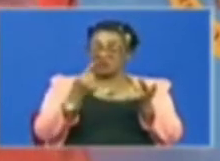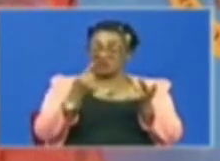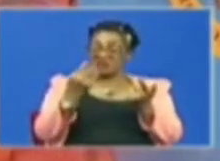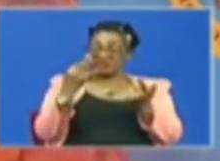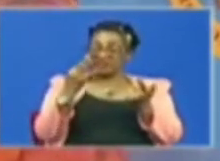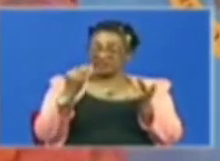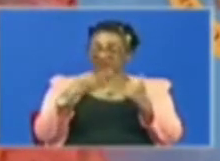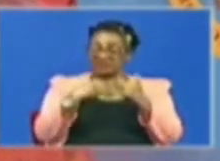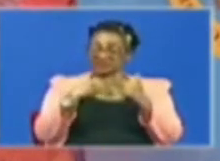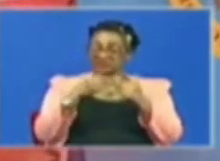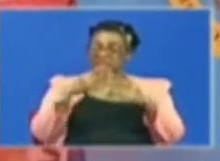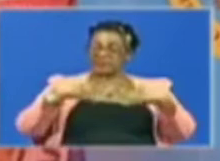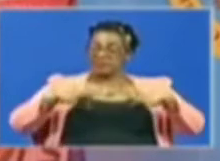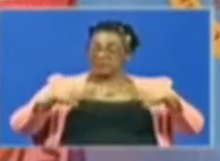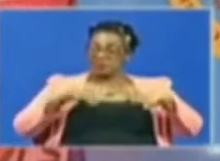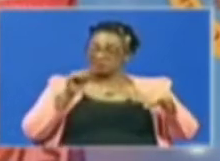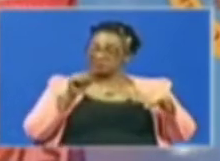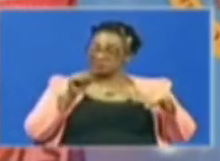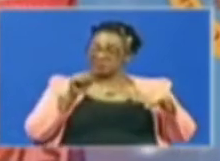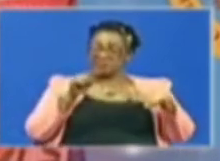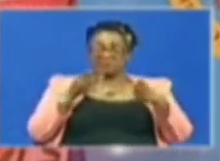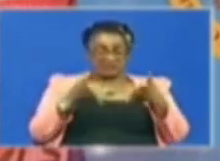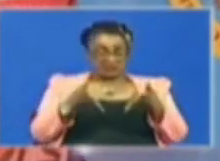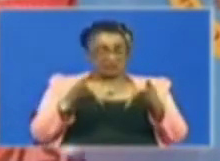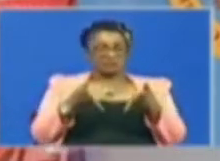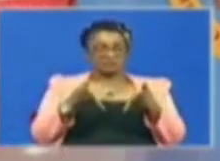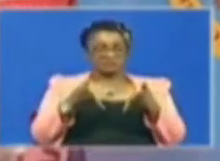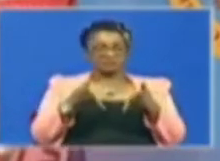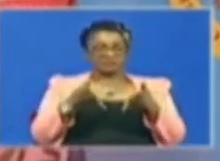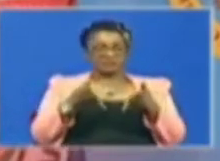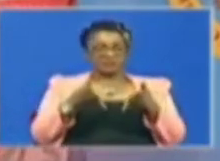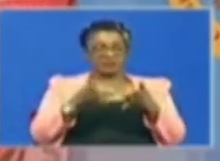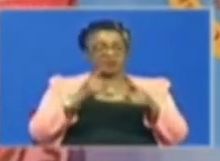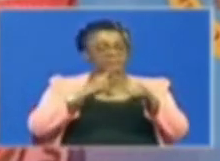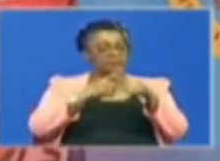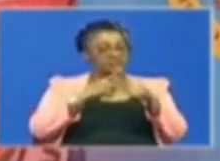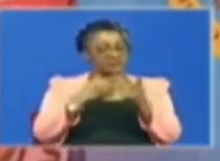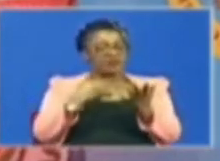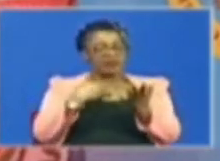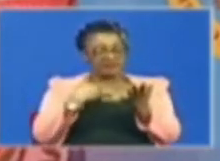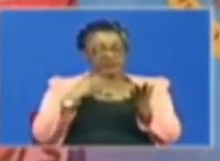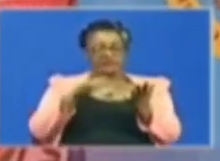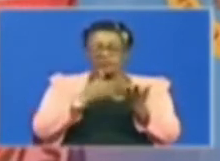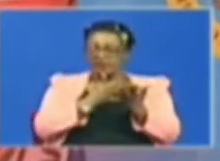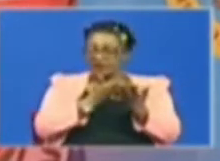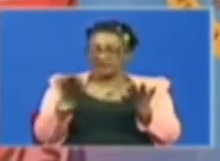138 people at the moment test positive from every